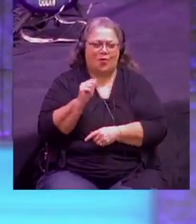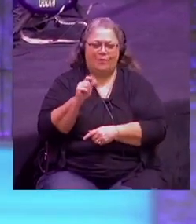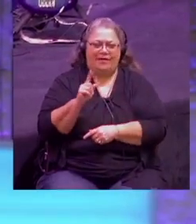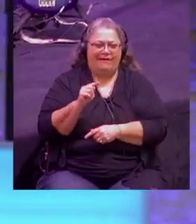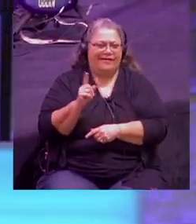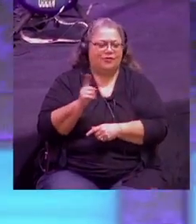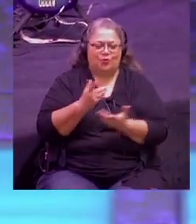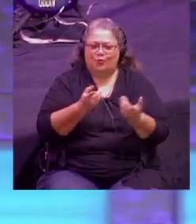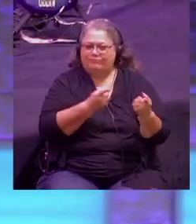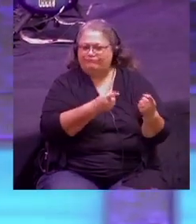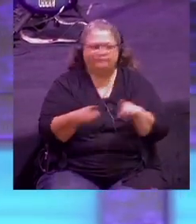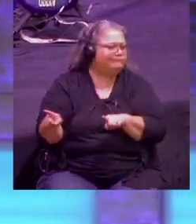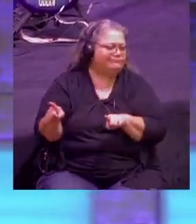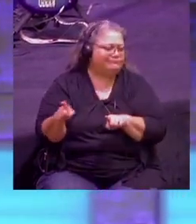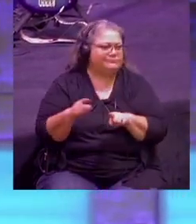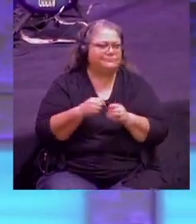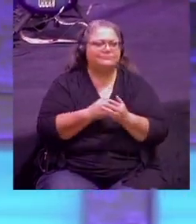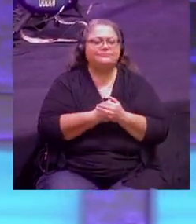what's going on.